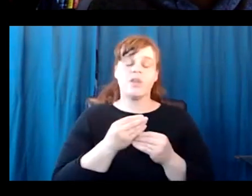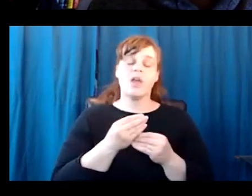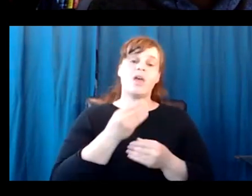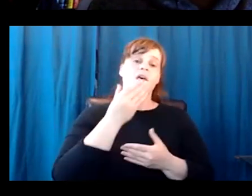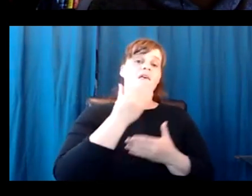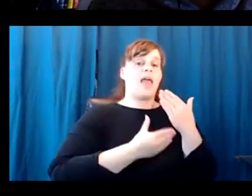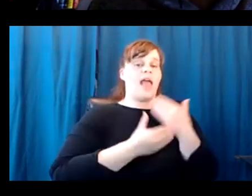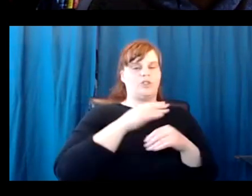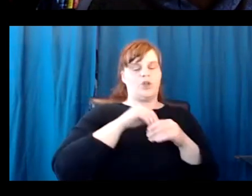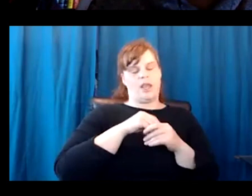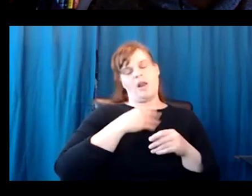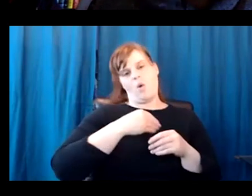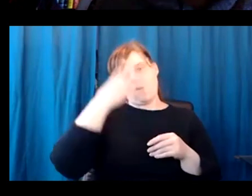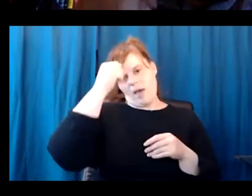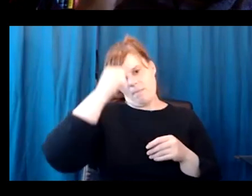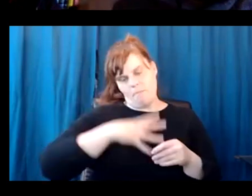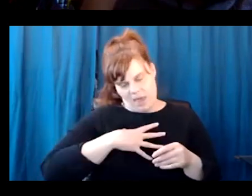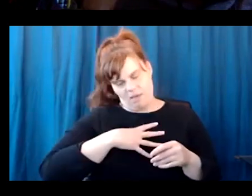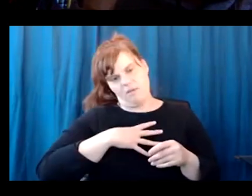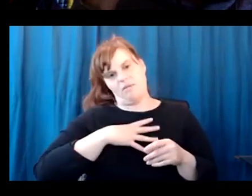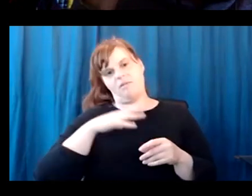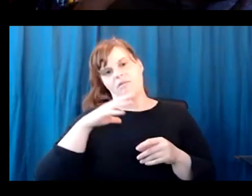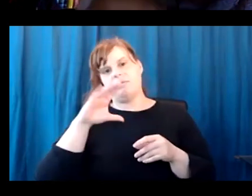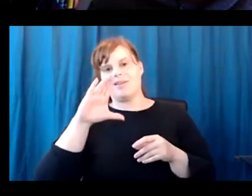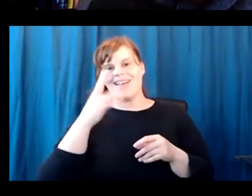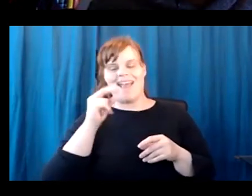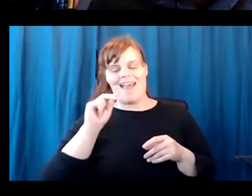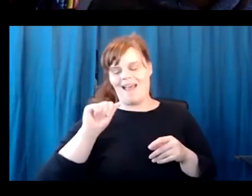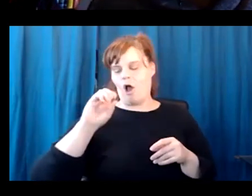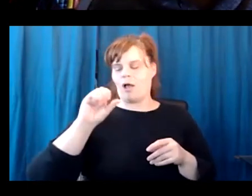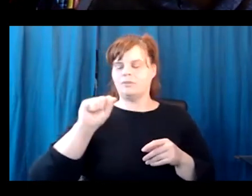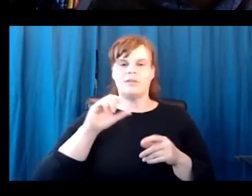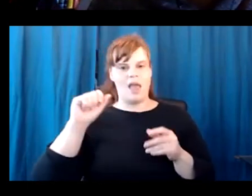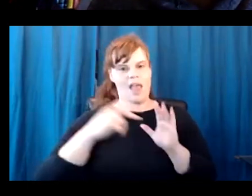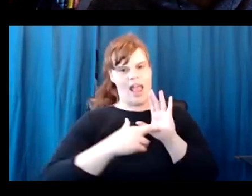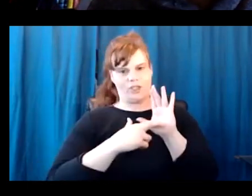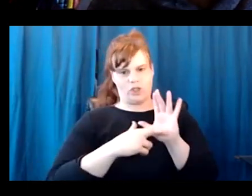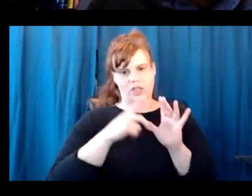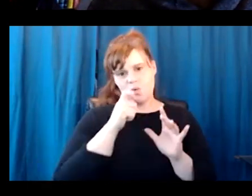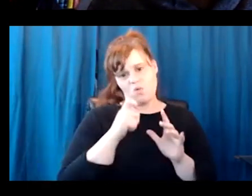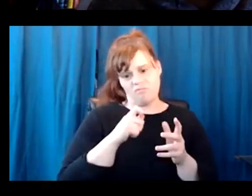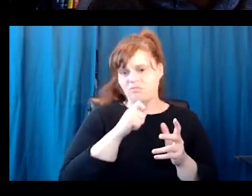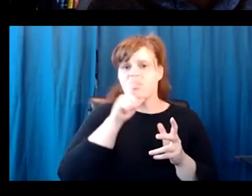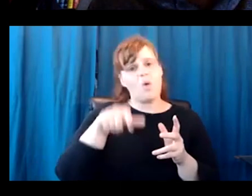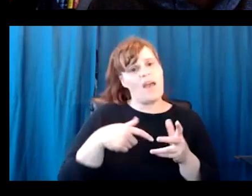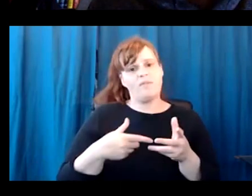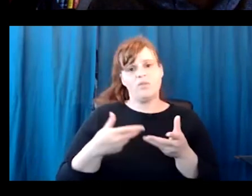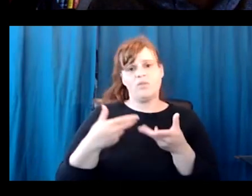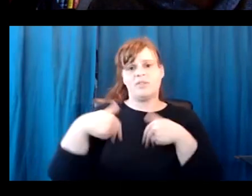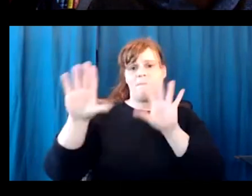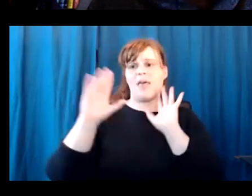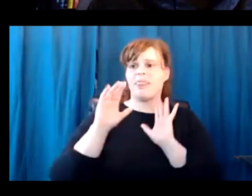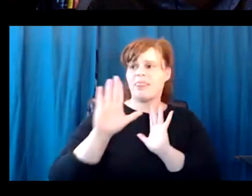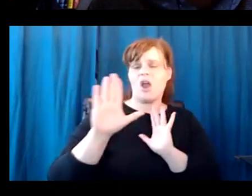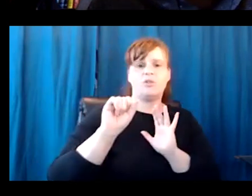agents disguised as visionaries who more often than not are not forced to submit their source code for public examination,